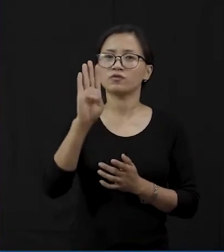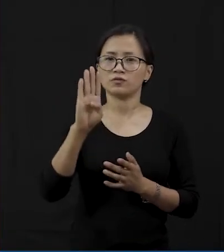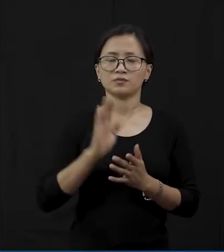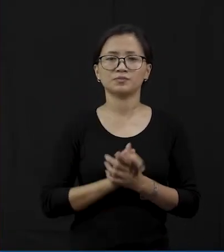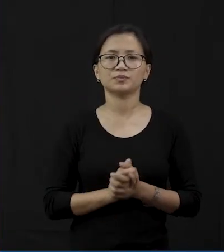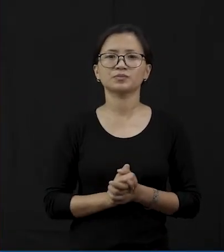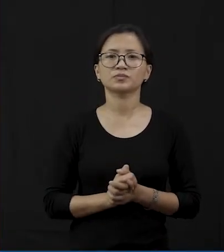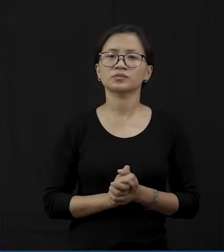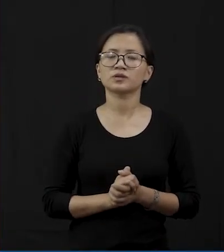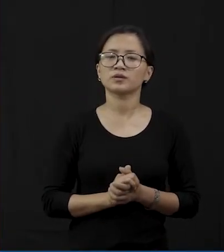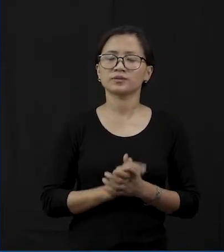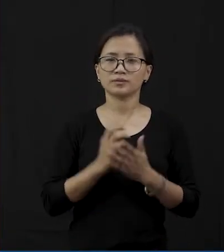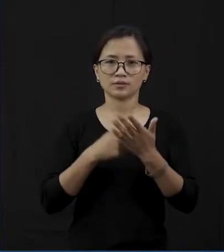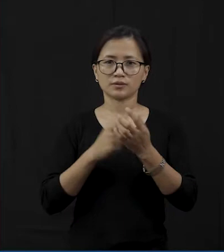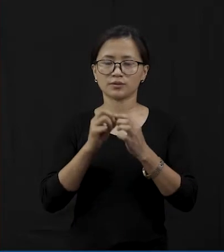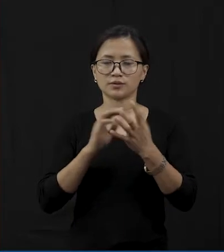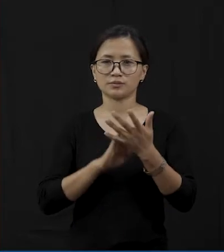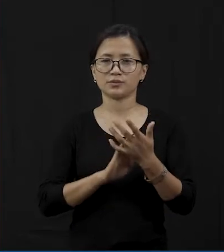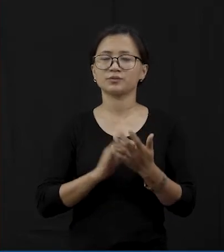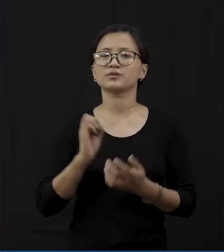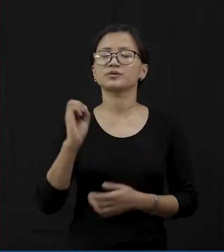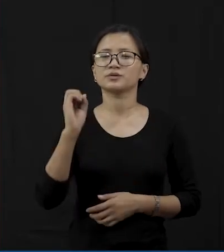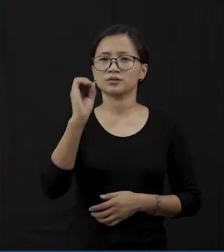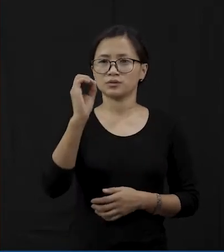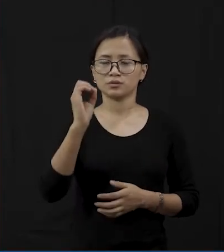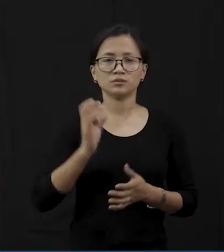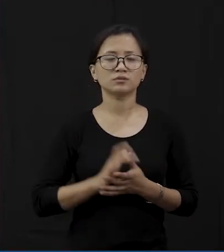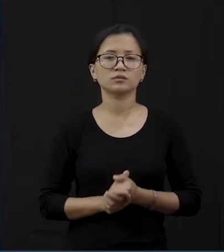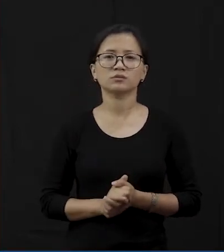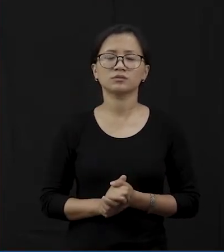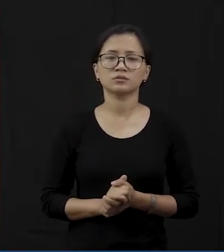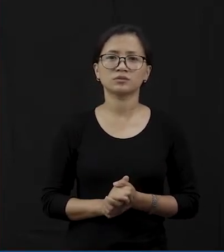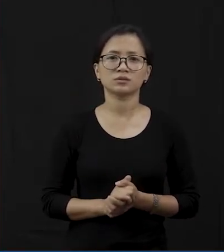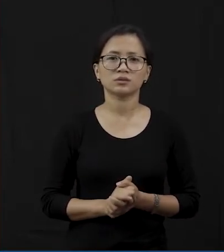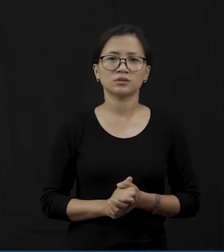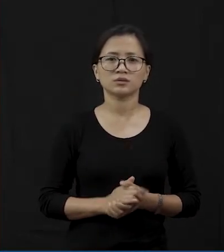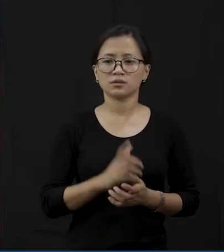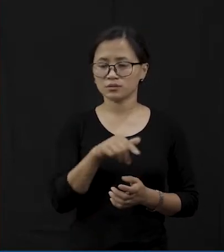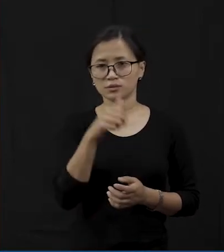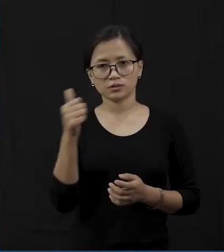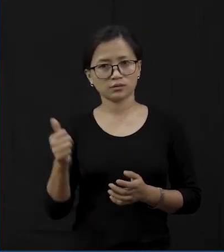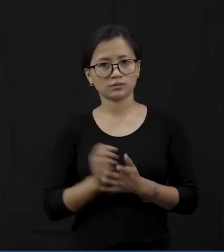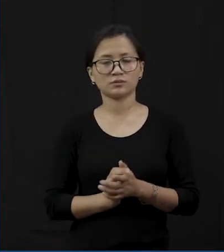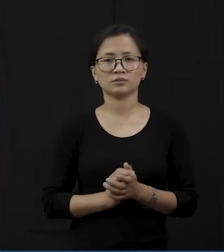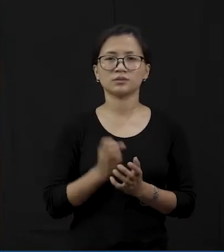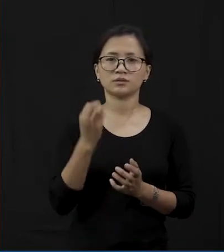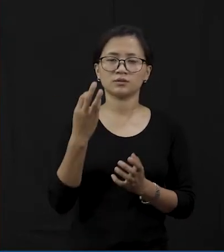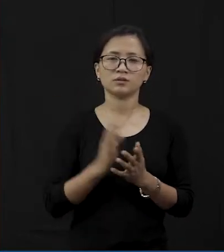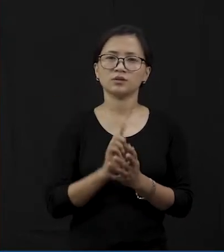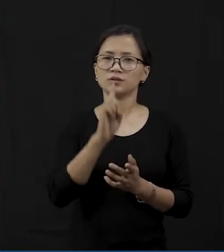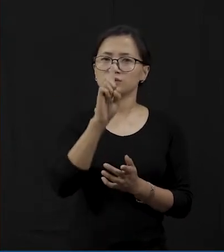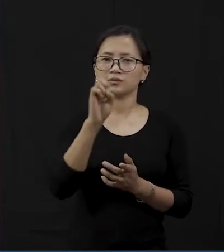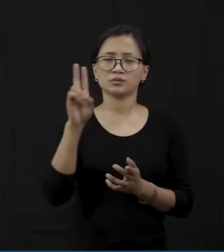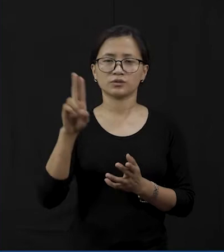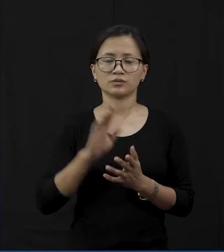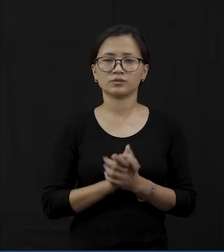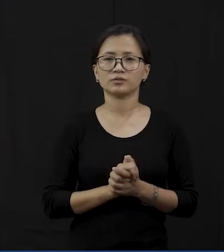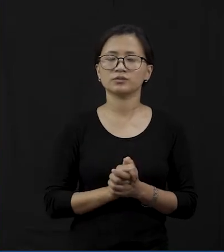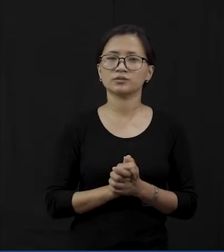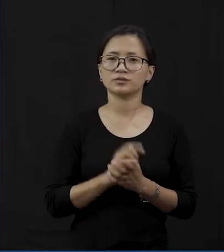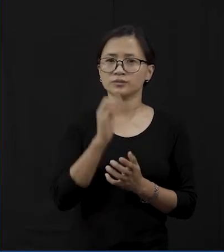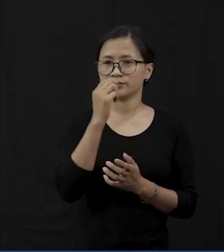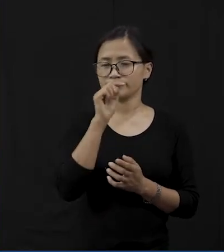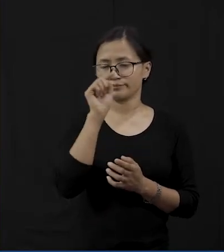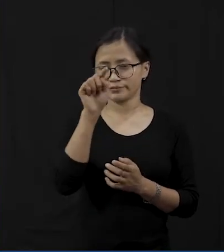remainder 0, which means 4 is an even number. Let's check another number, that is 12. 12 divided by